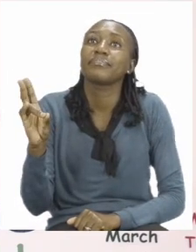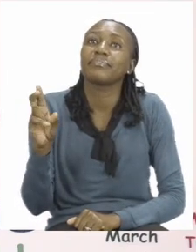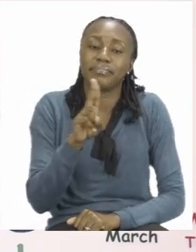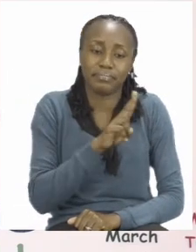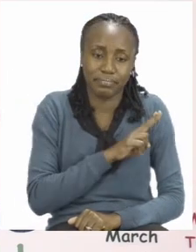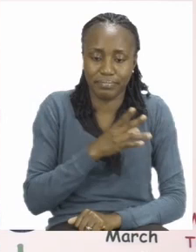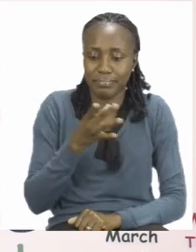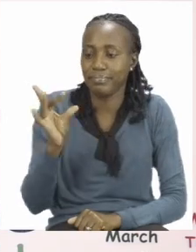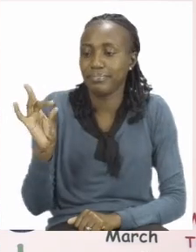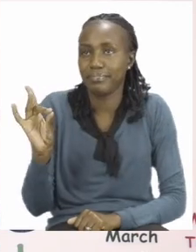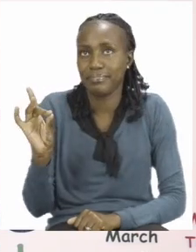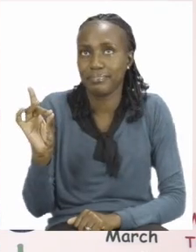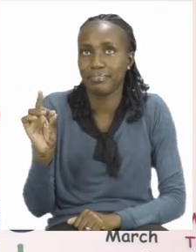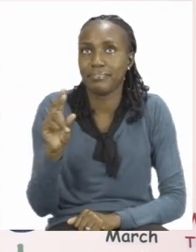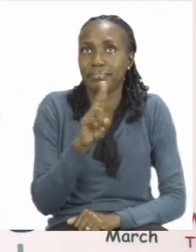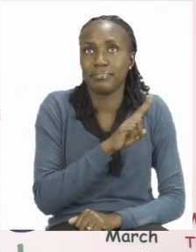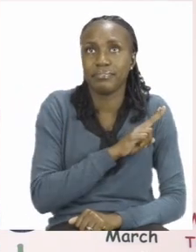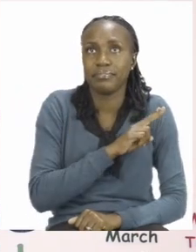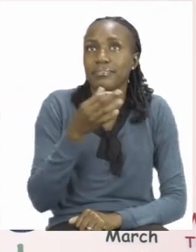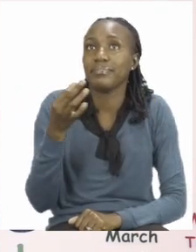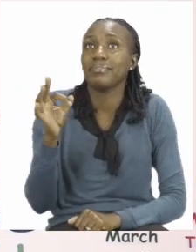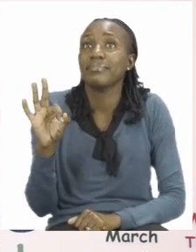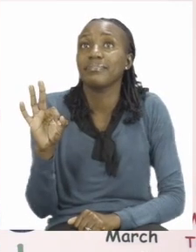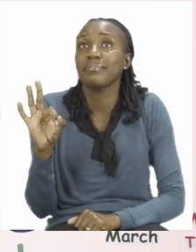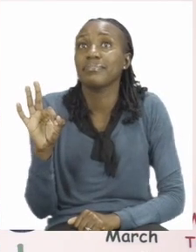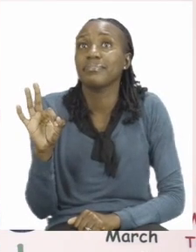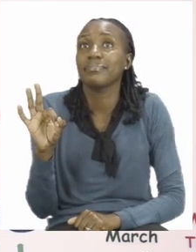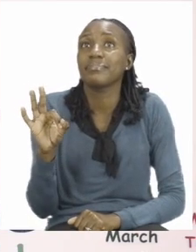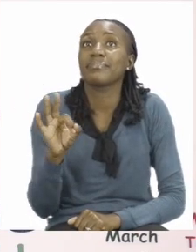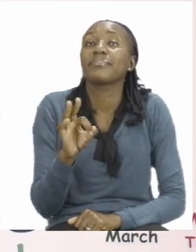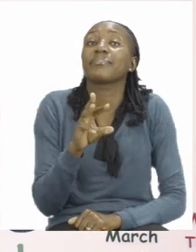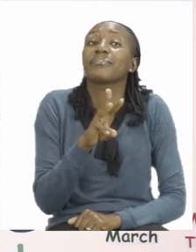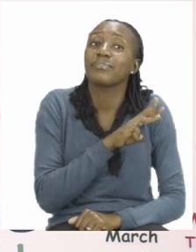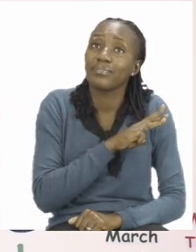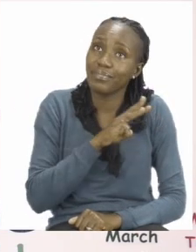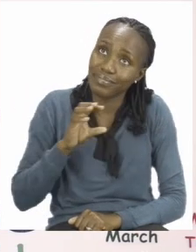27, 28, 29,